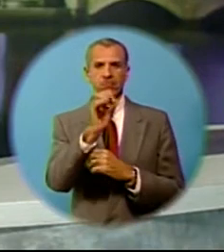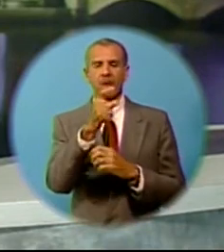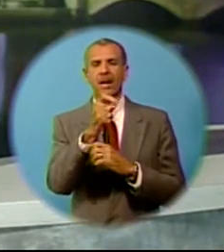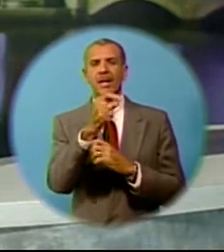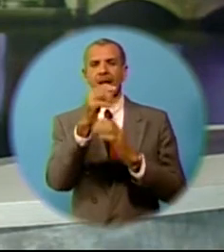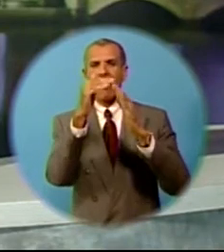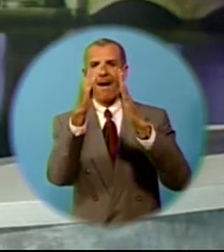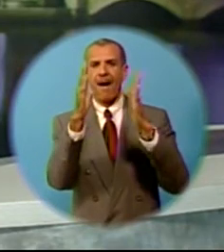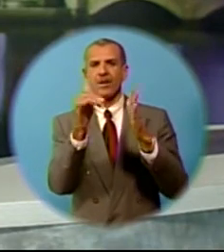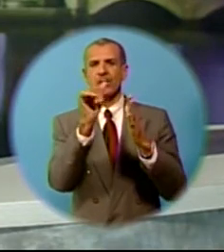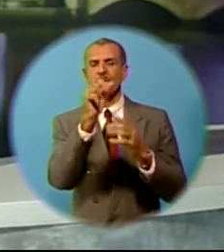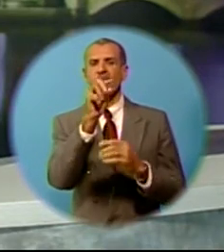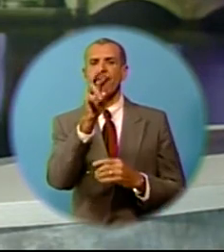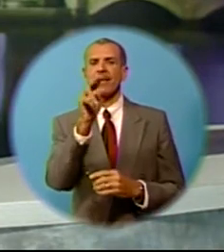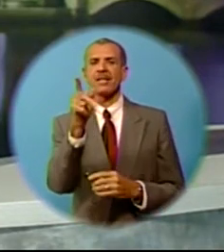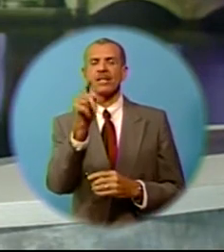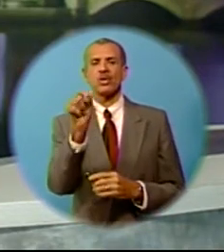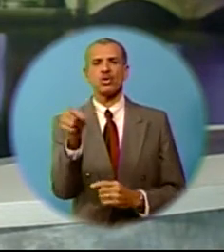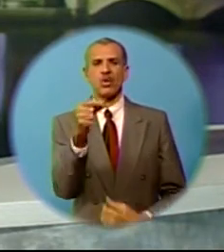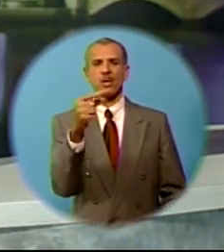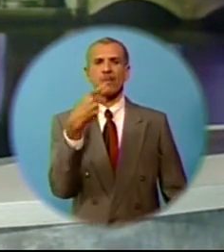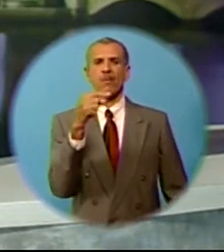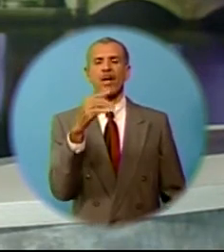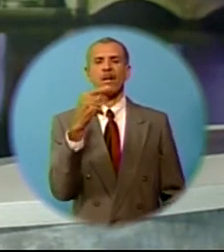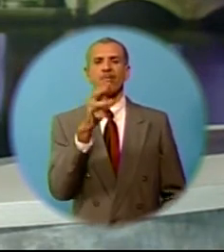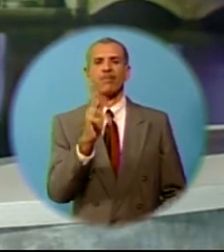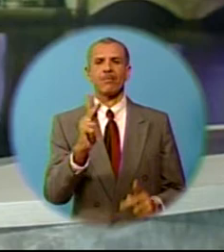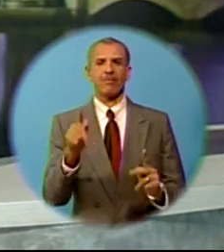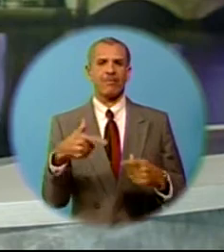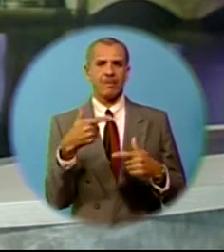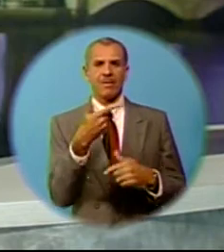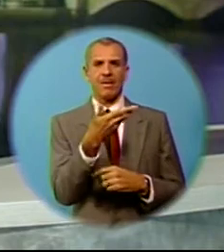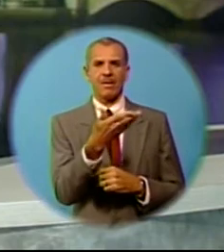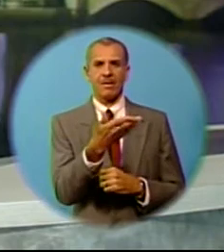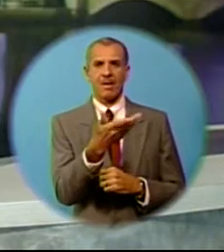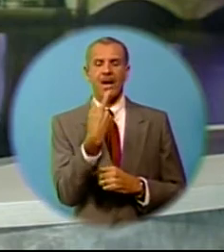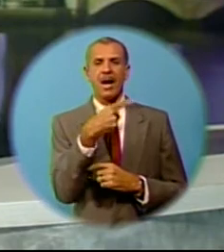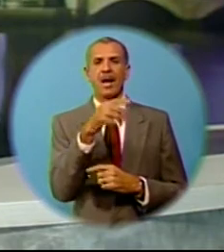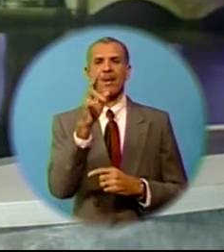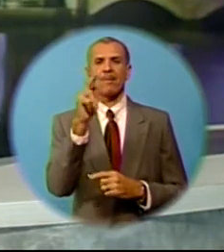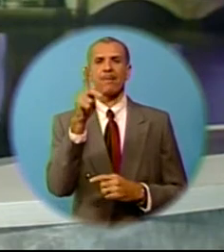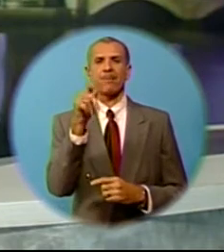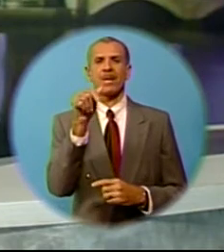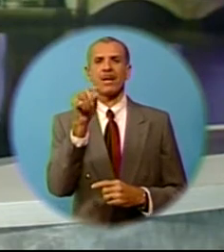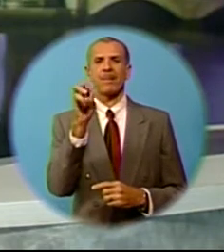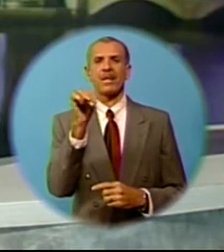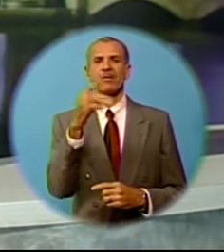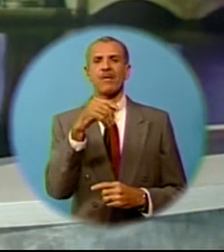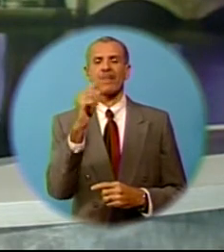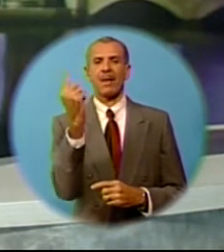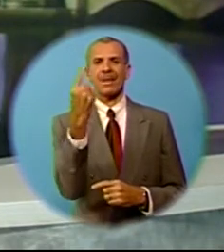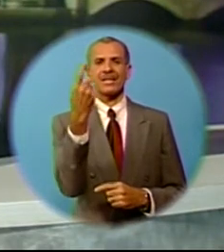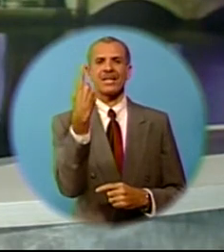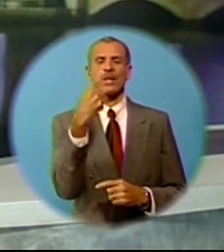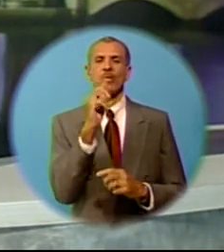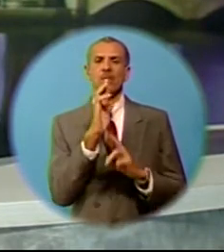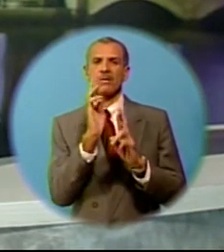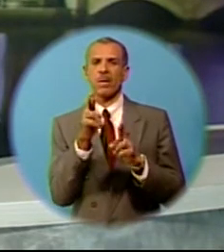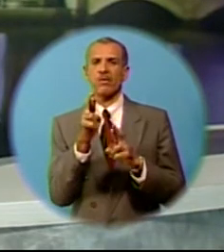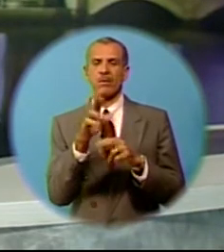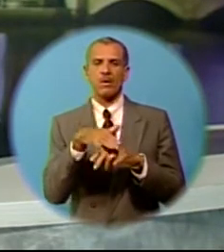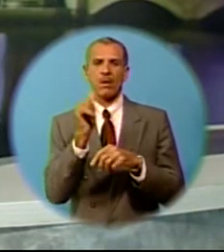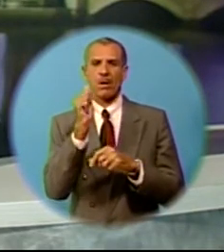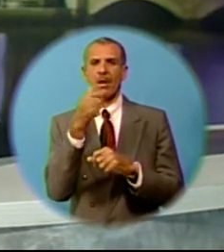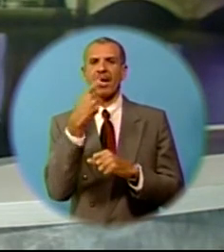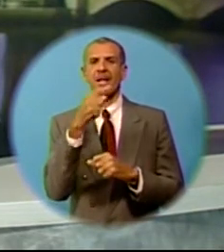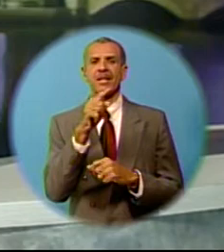a house at Sweet Vale, St. George by one of its occupants. Paramedics from the ambulance service responded to the call for help. Lawmen